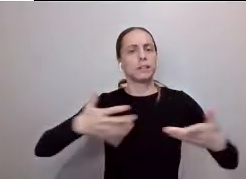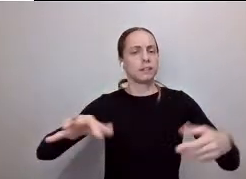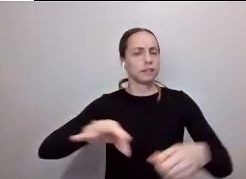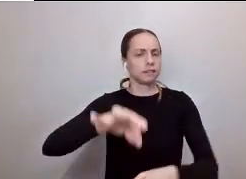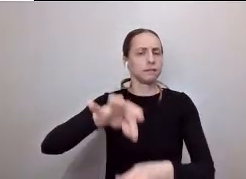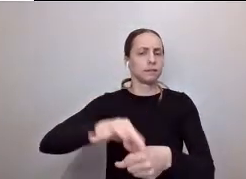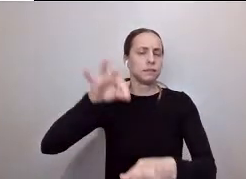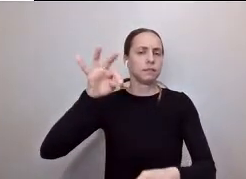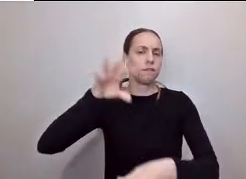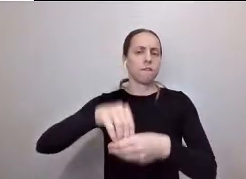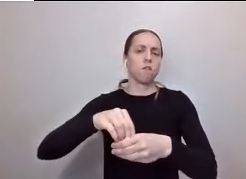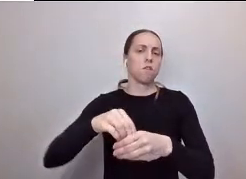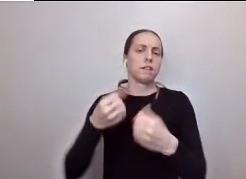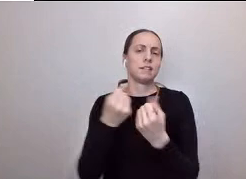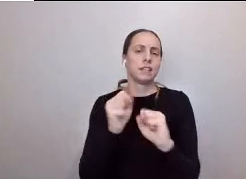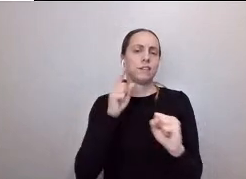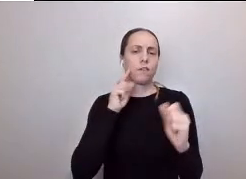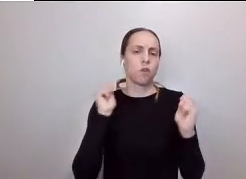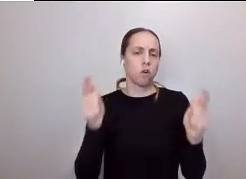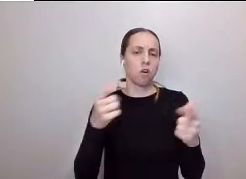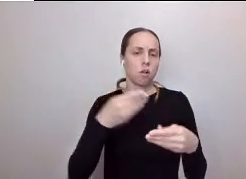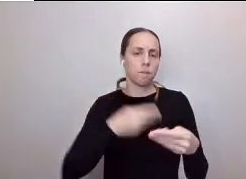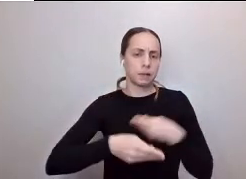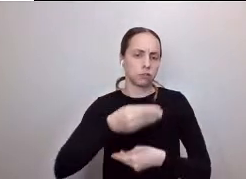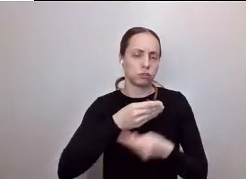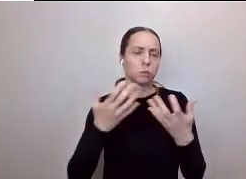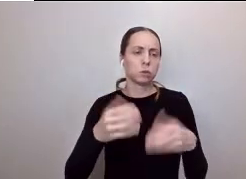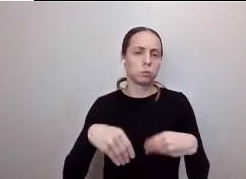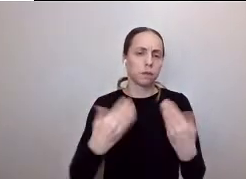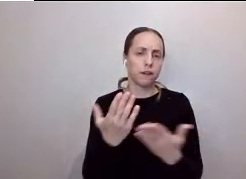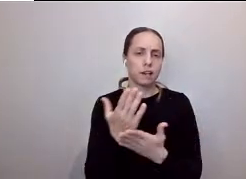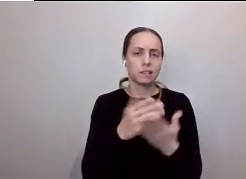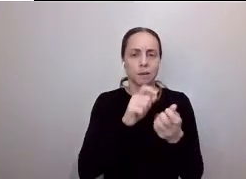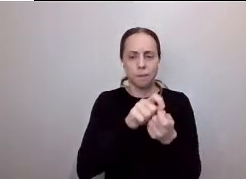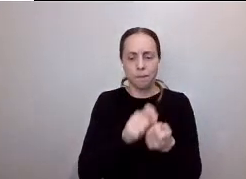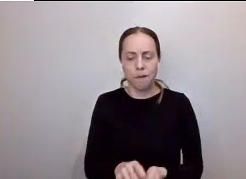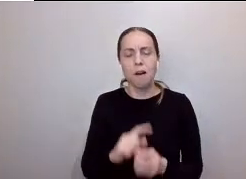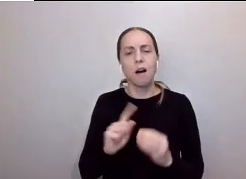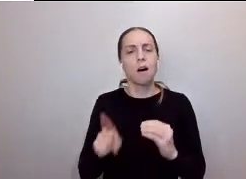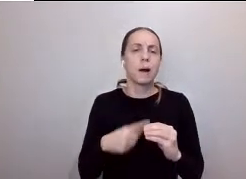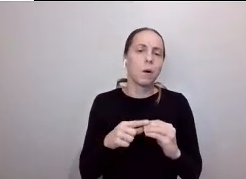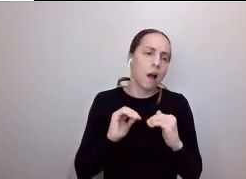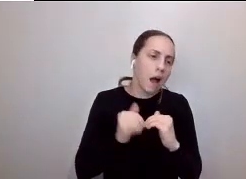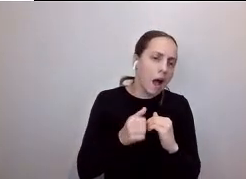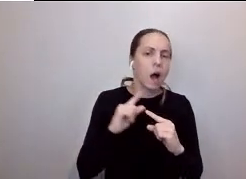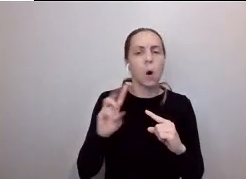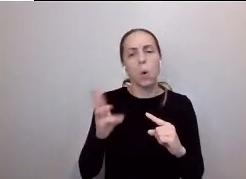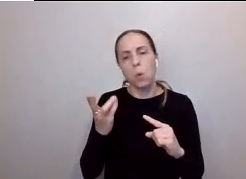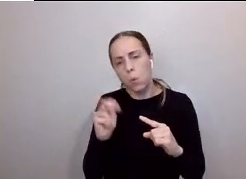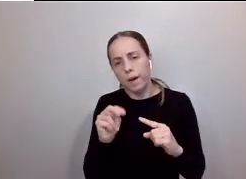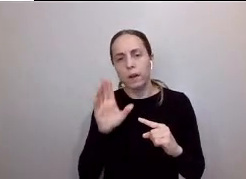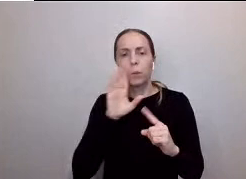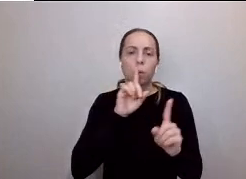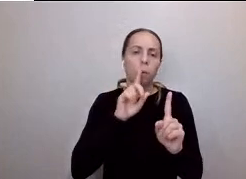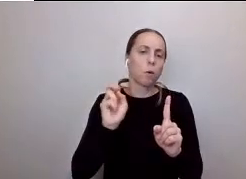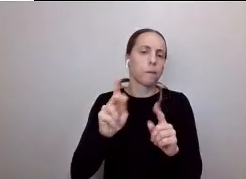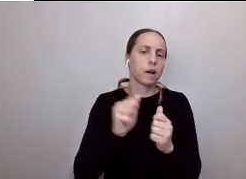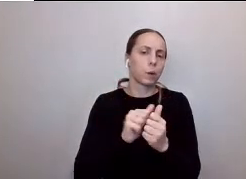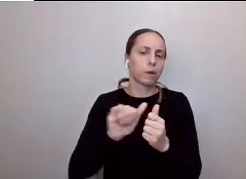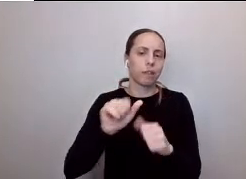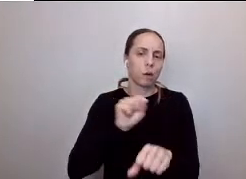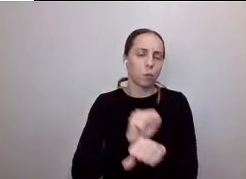We wanted to just provide some specificity about how and when they would report back on the work to make sure that we're getting steady and timely updates.